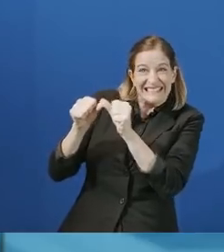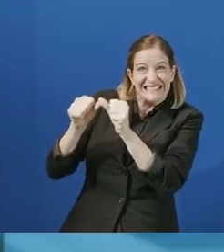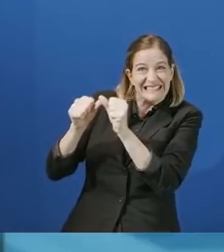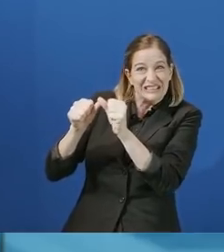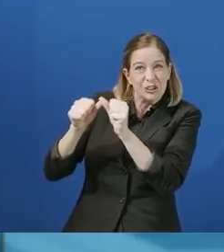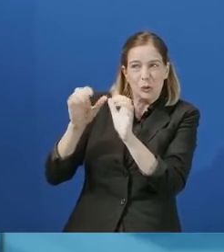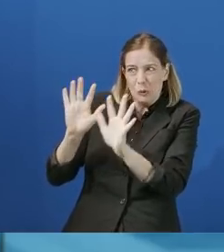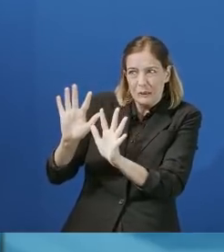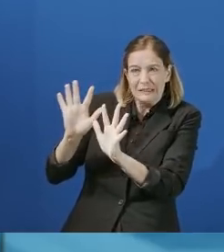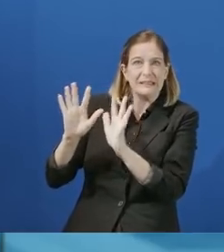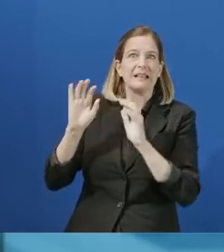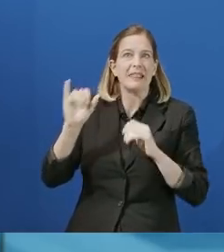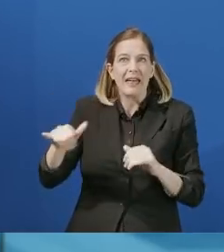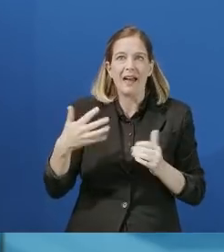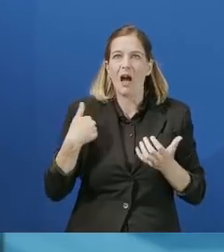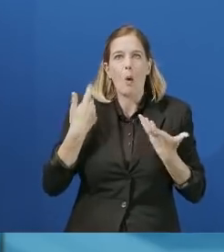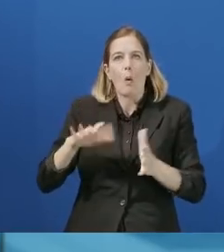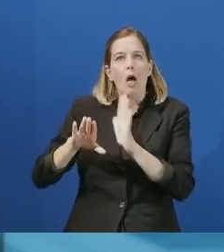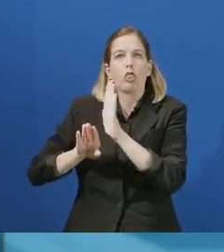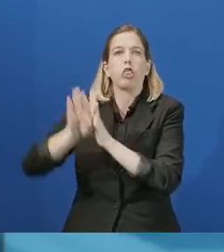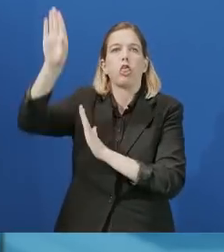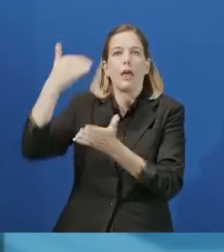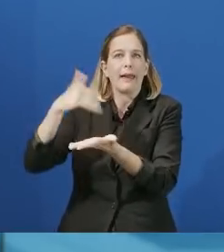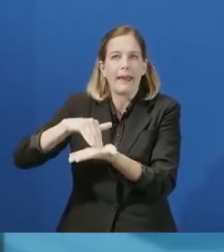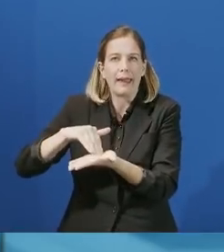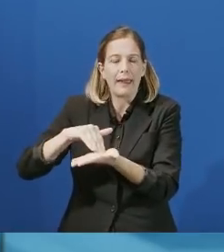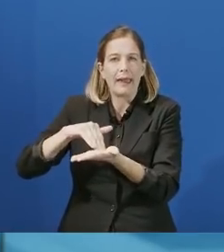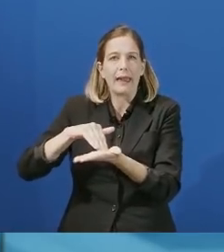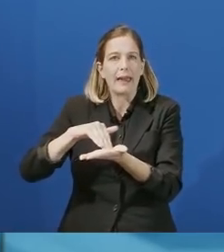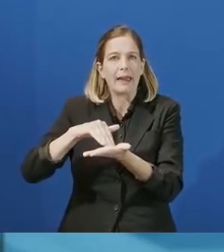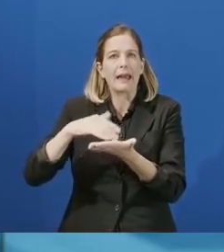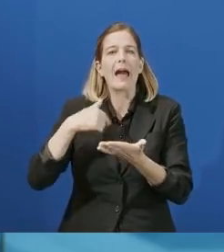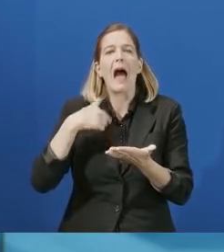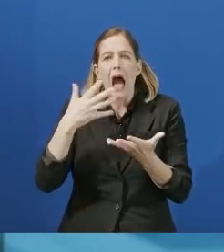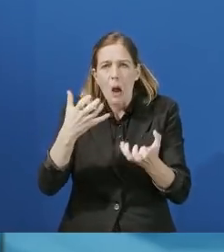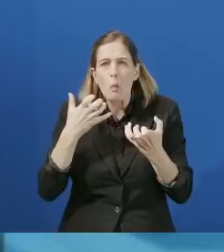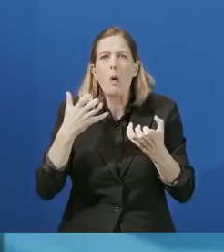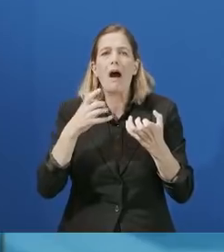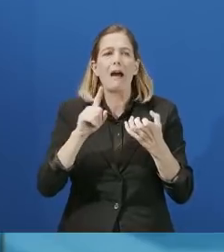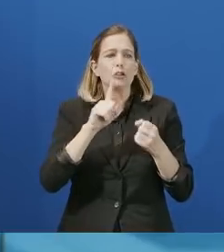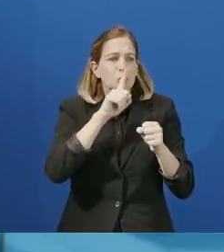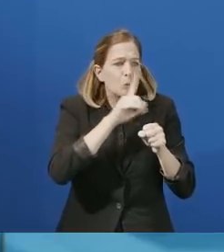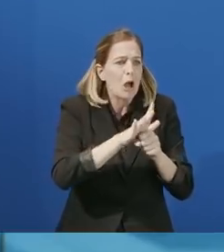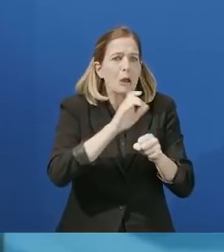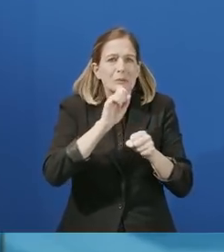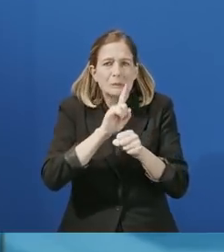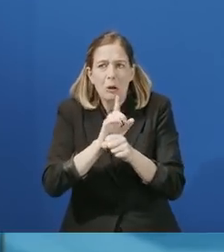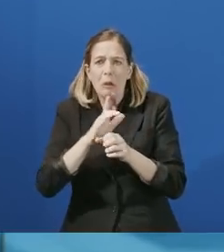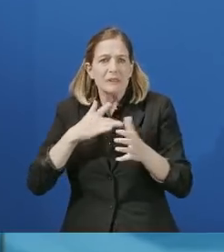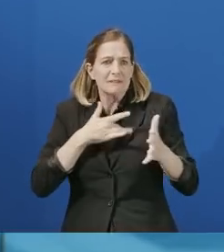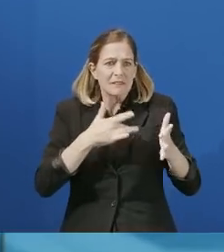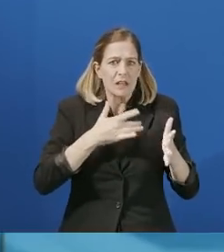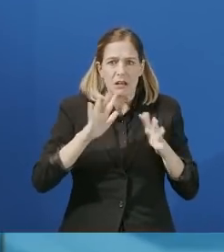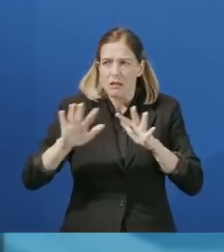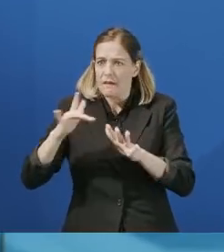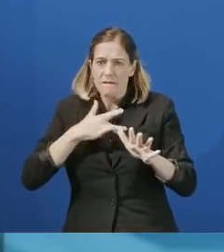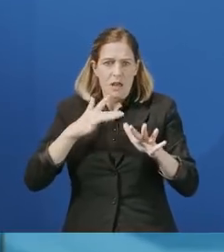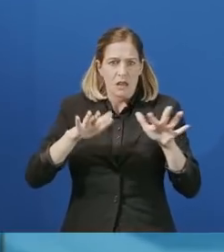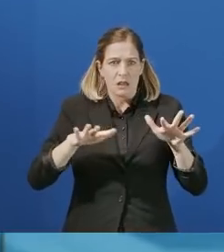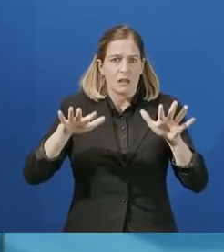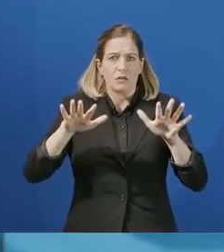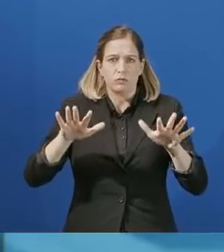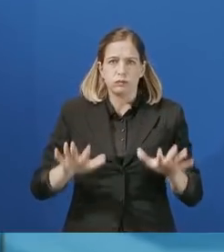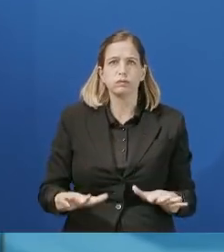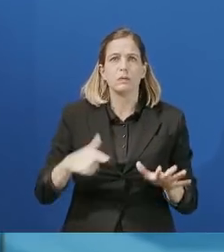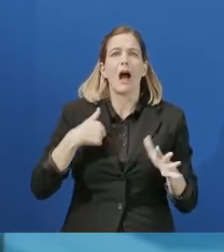under promise and over deliver, but we're closer. So please stick